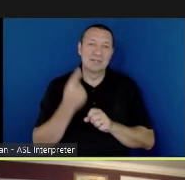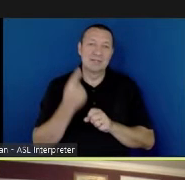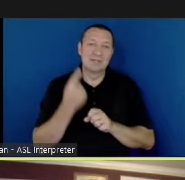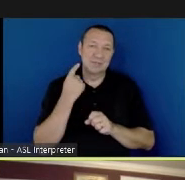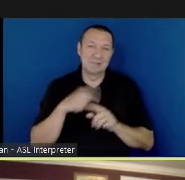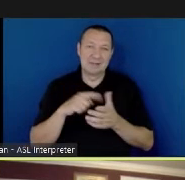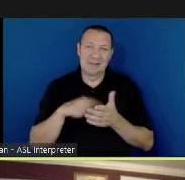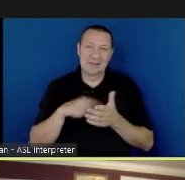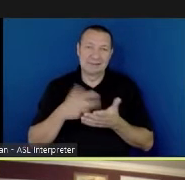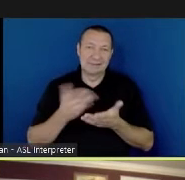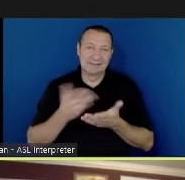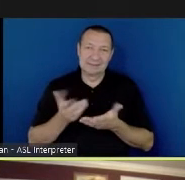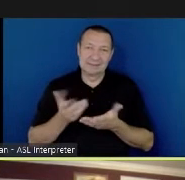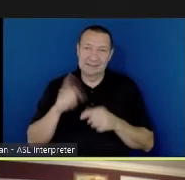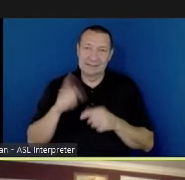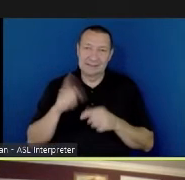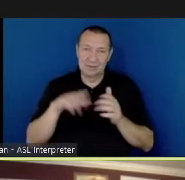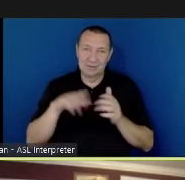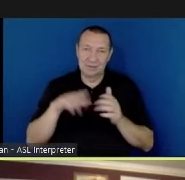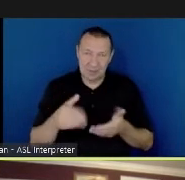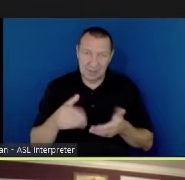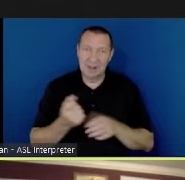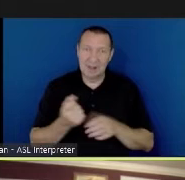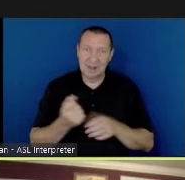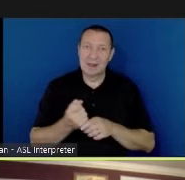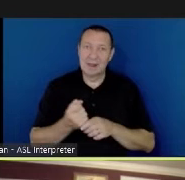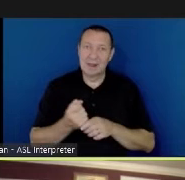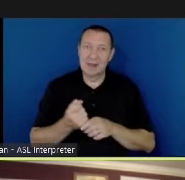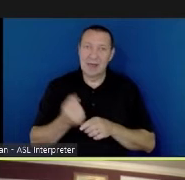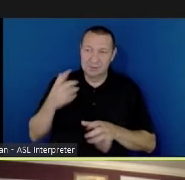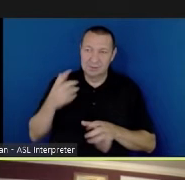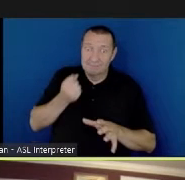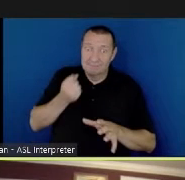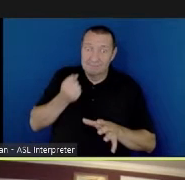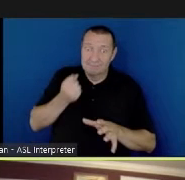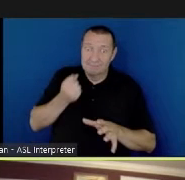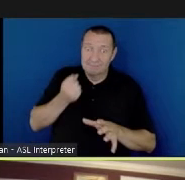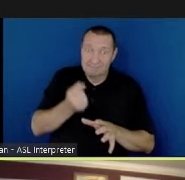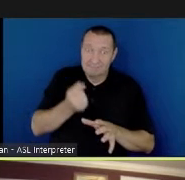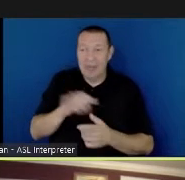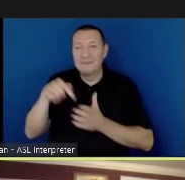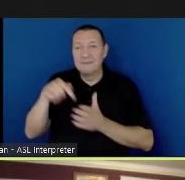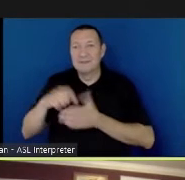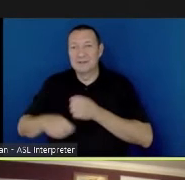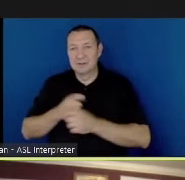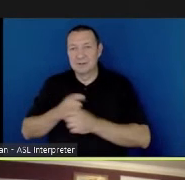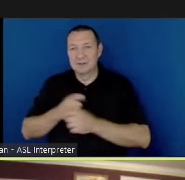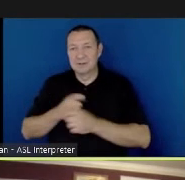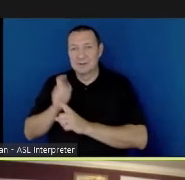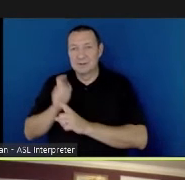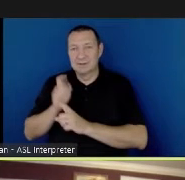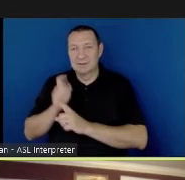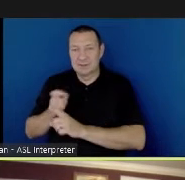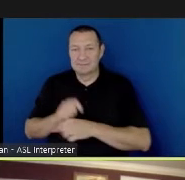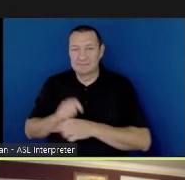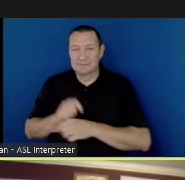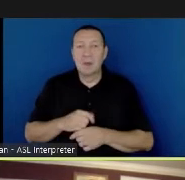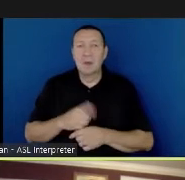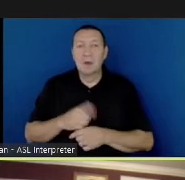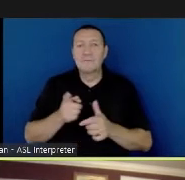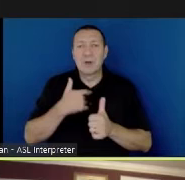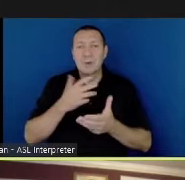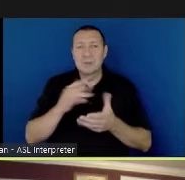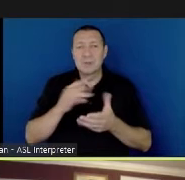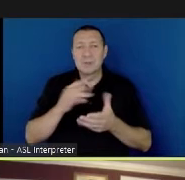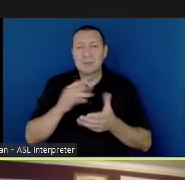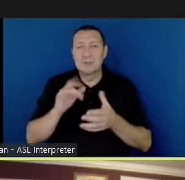to introduce her. And then the one that was selected for this year. And I just want to say a couple words about